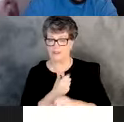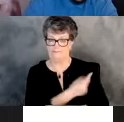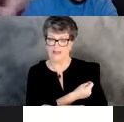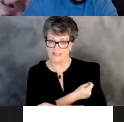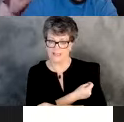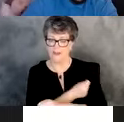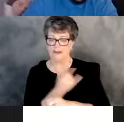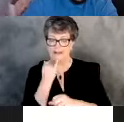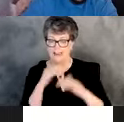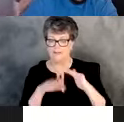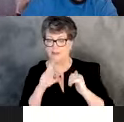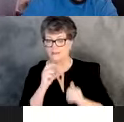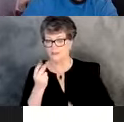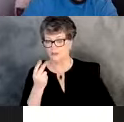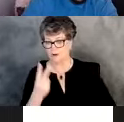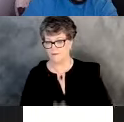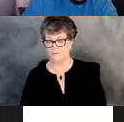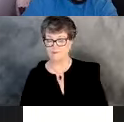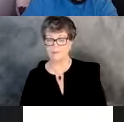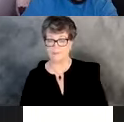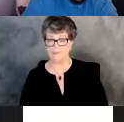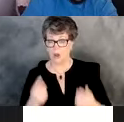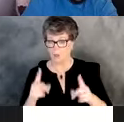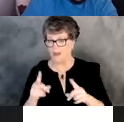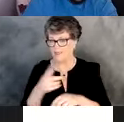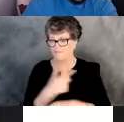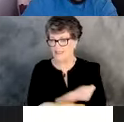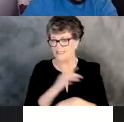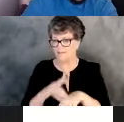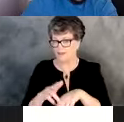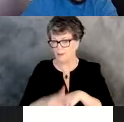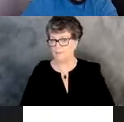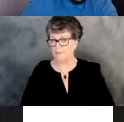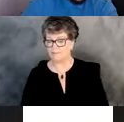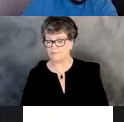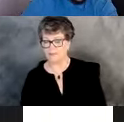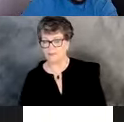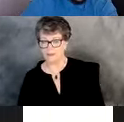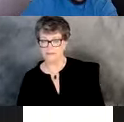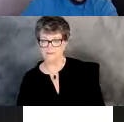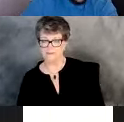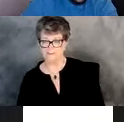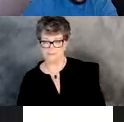if they're under 12 years old, when those vaccines are available?